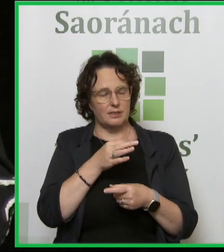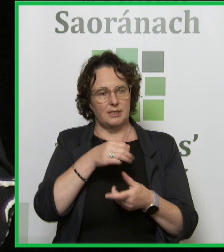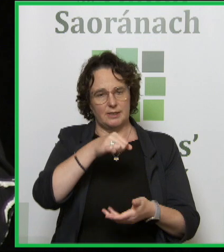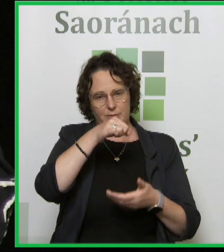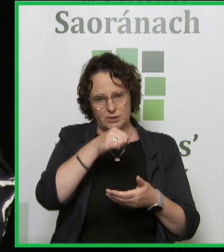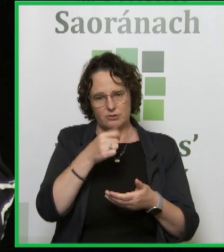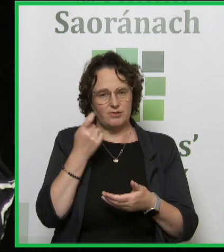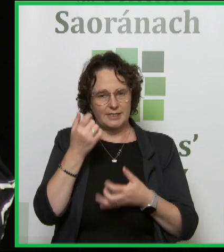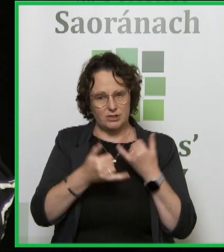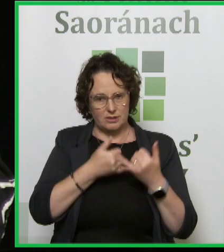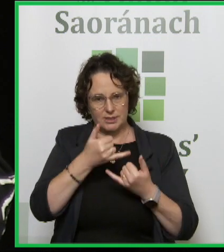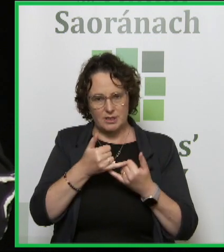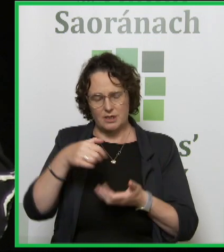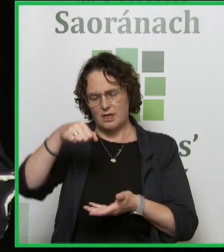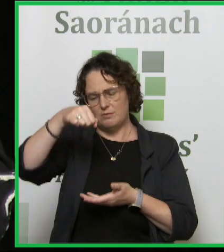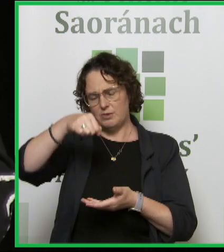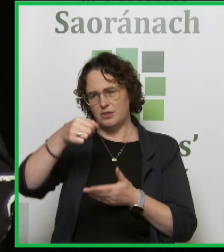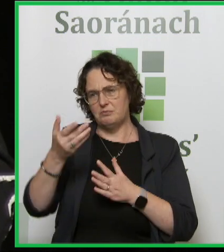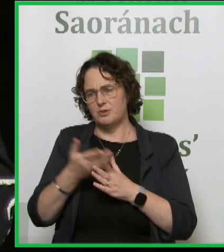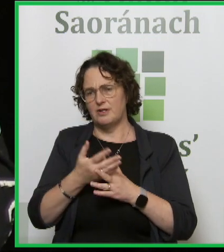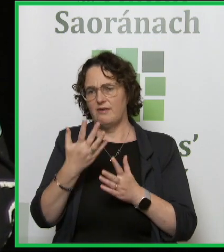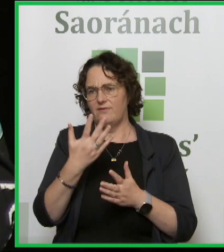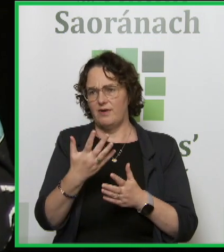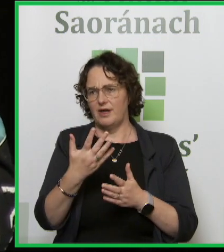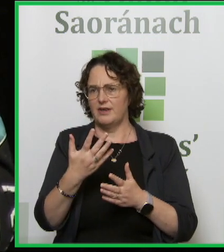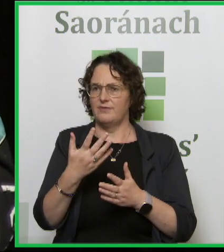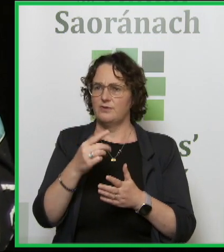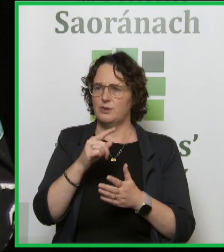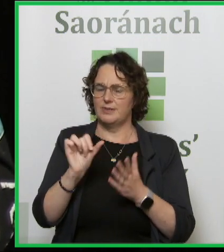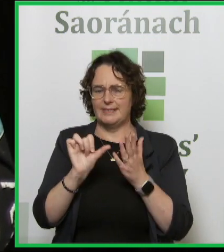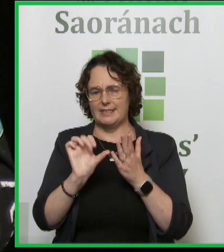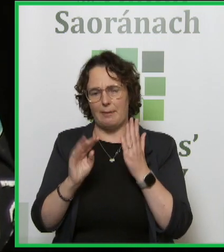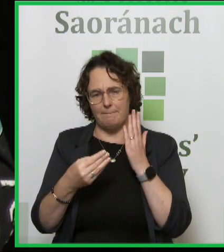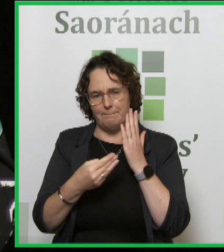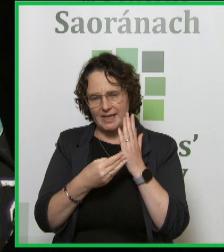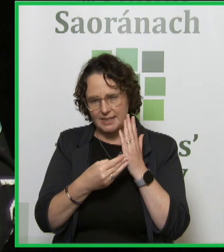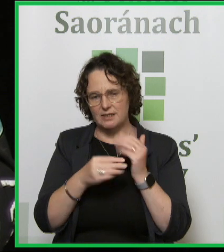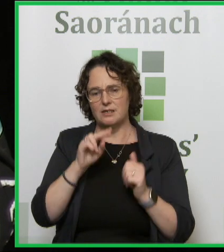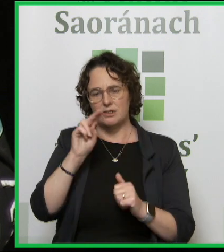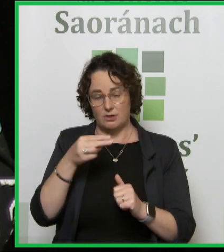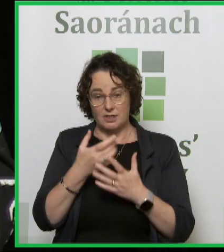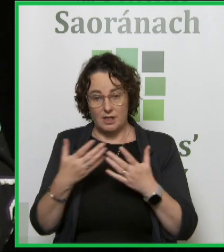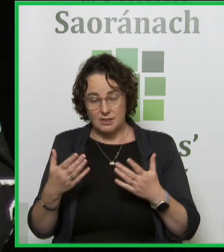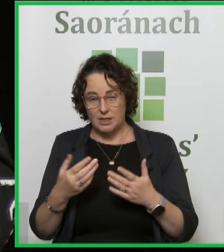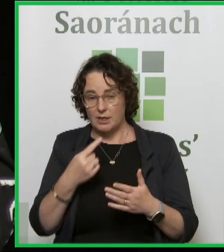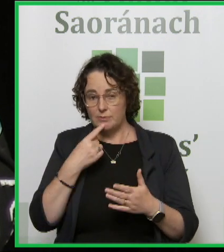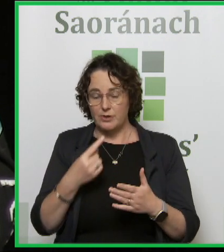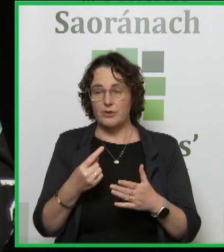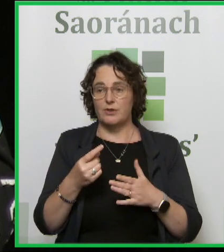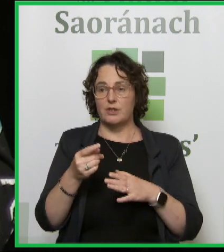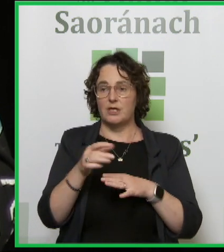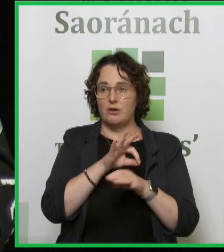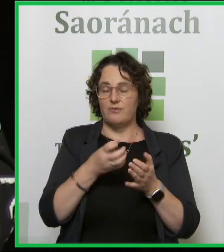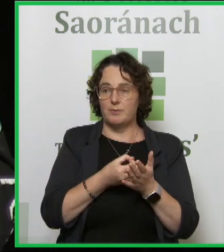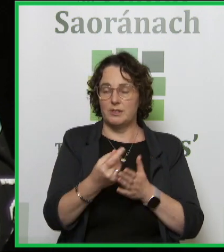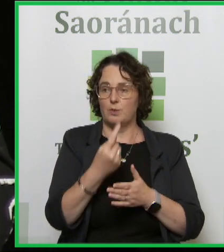few years. The budget is about between 5–6 billion, which is a lot. But the government spends 120 billion.